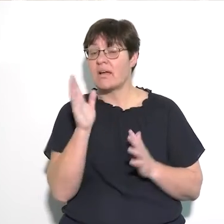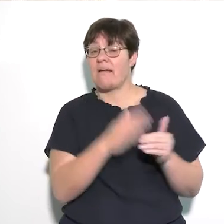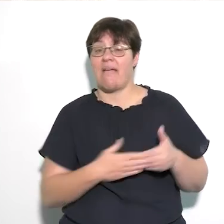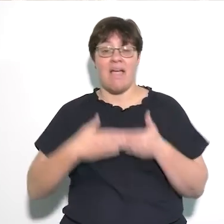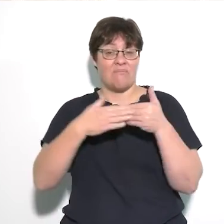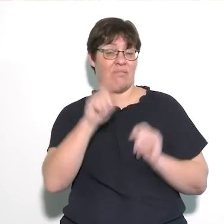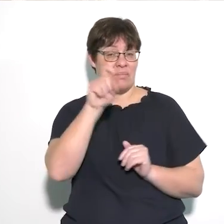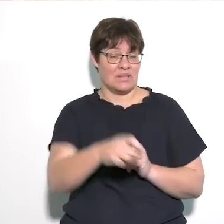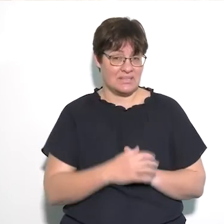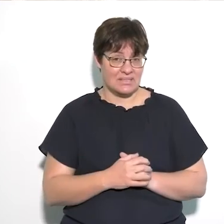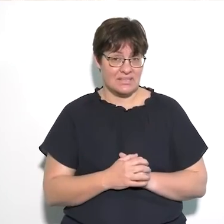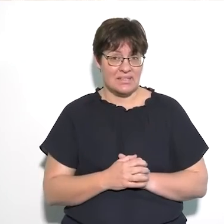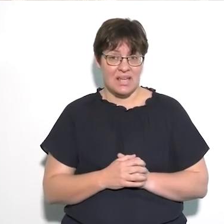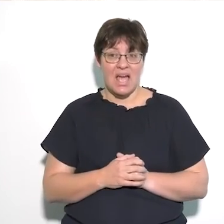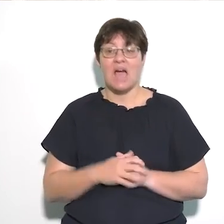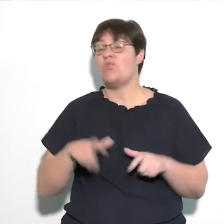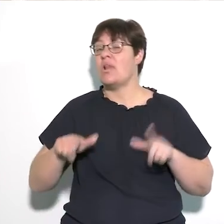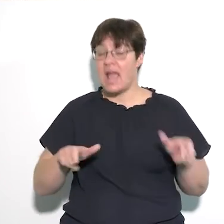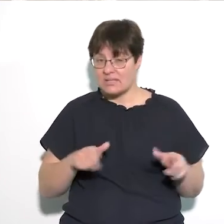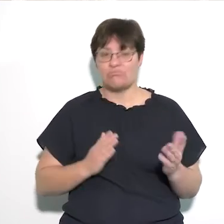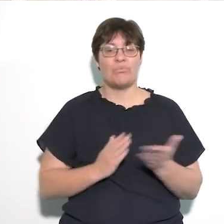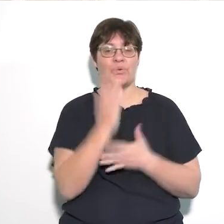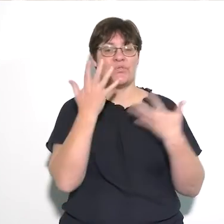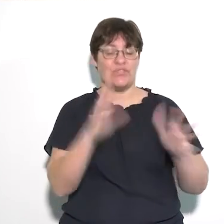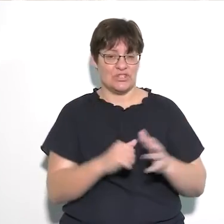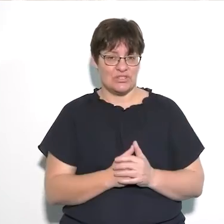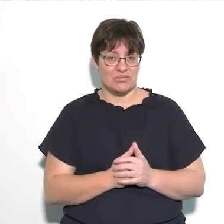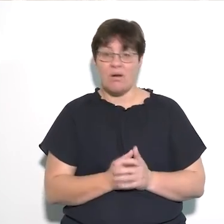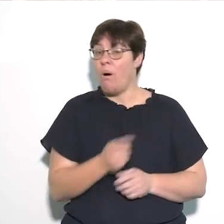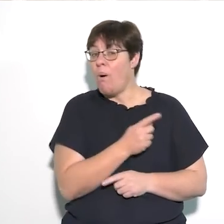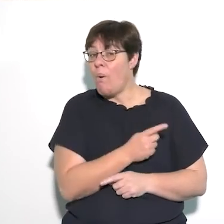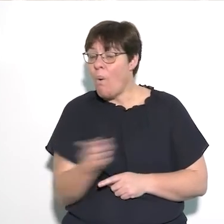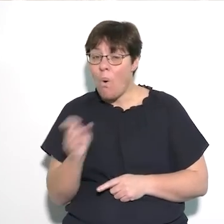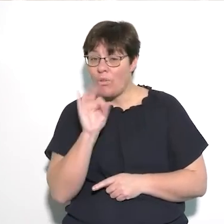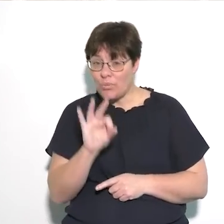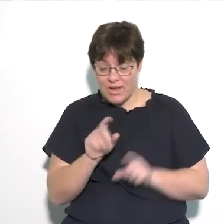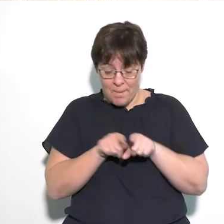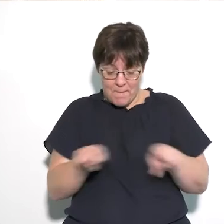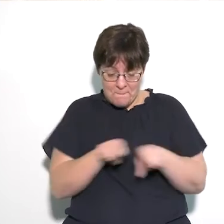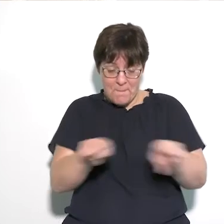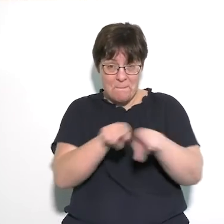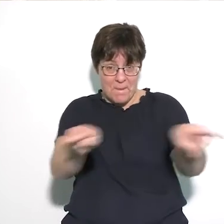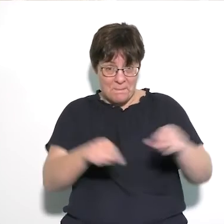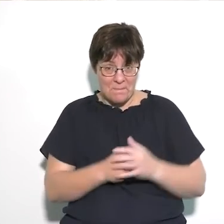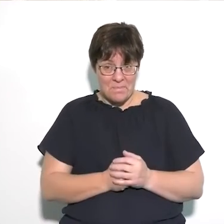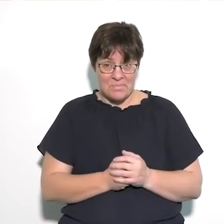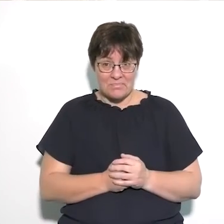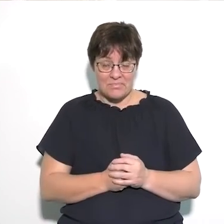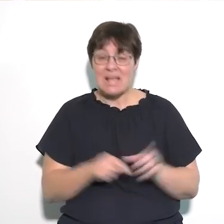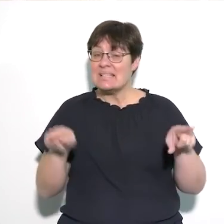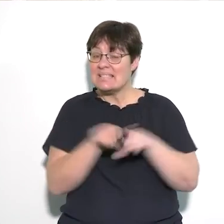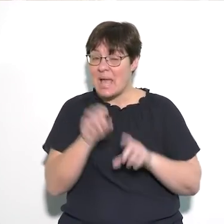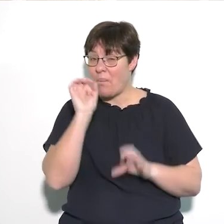very carefully, and your legs are then through. Put all 3 pairs through the